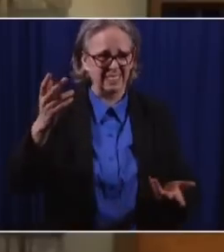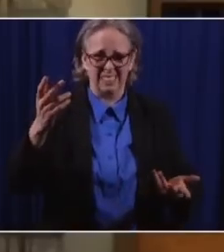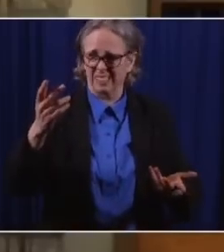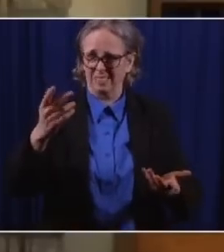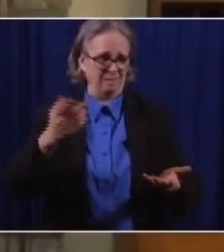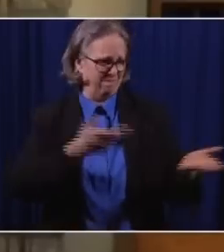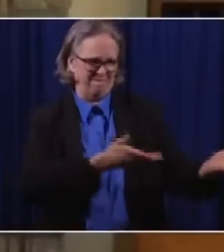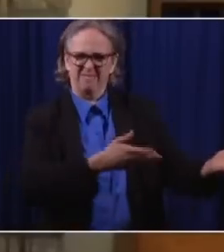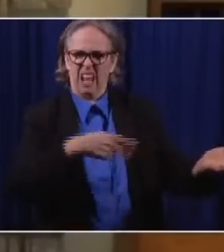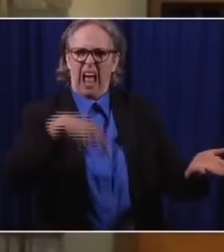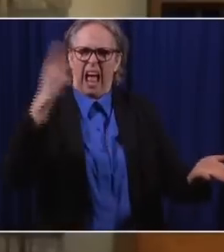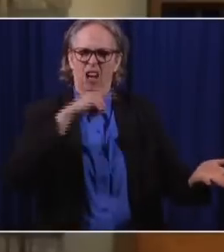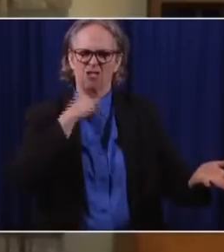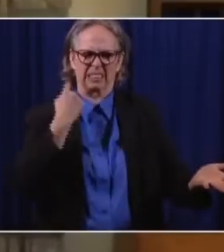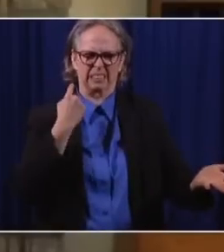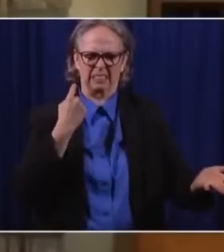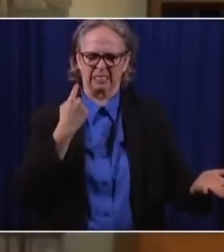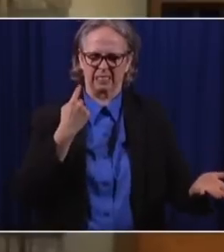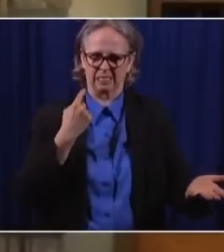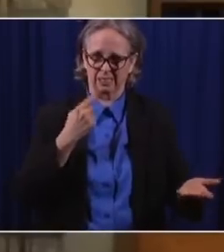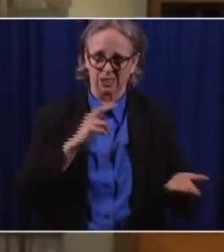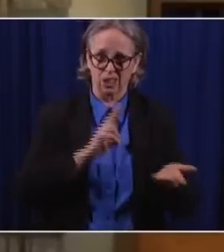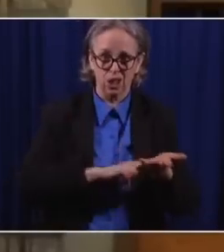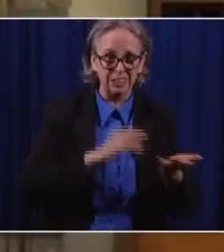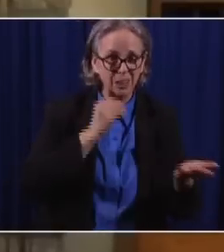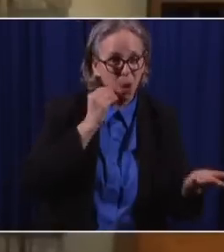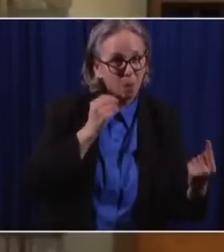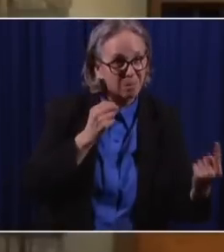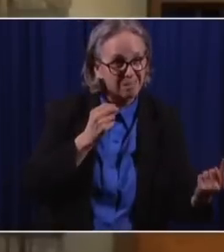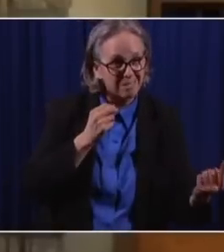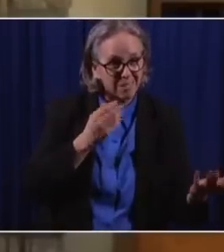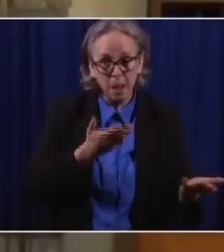just those in nursing homes. And I want everyone to remember this.